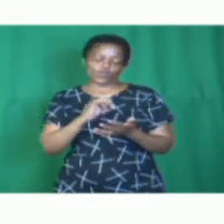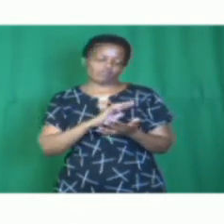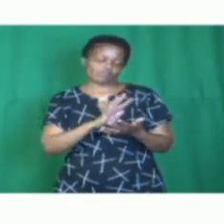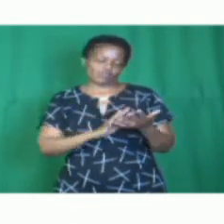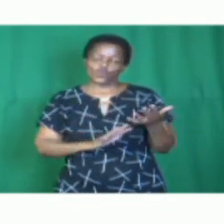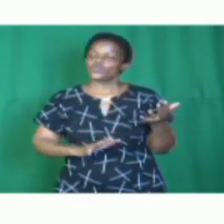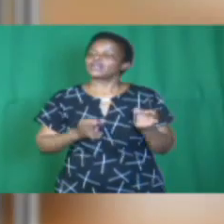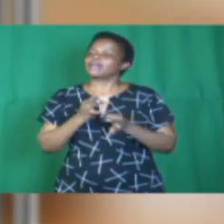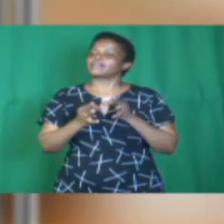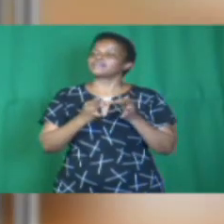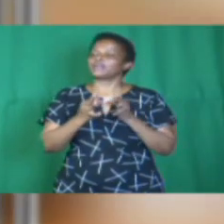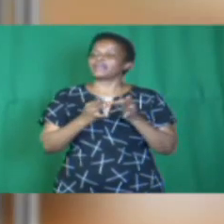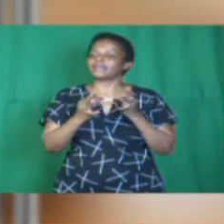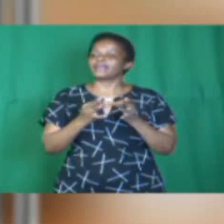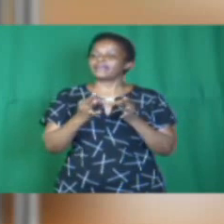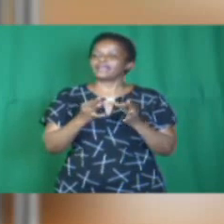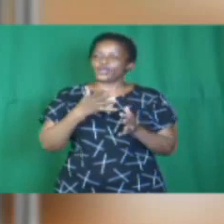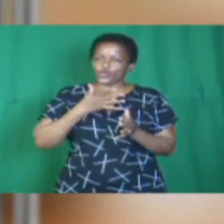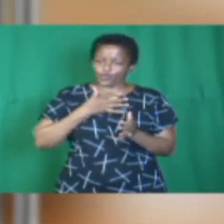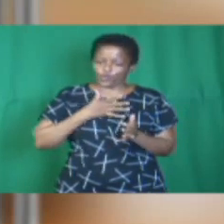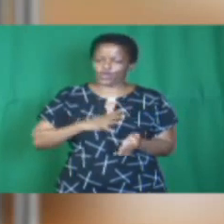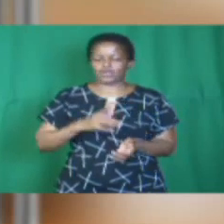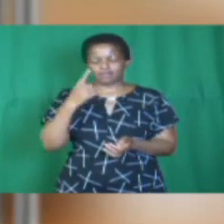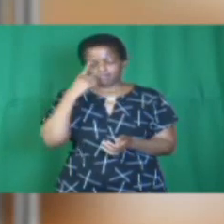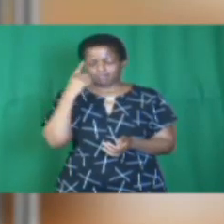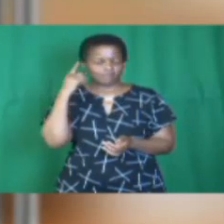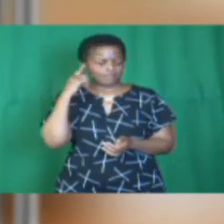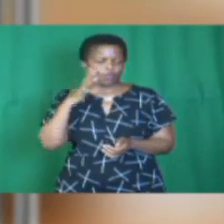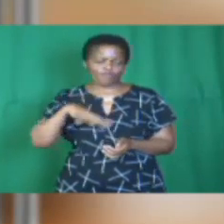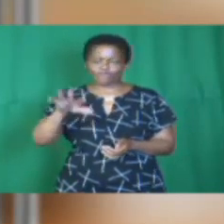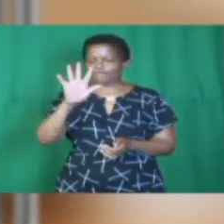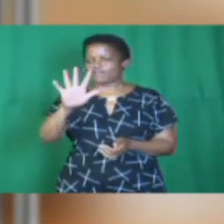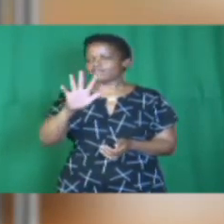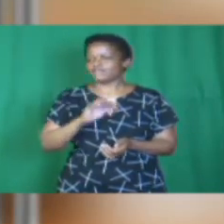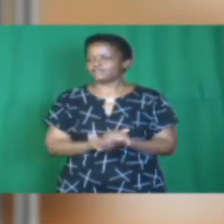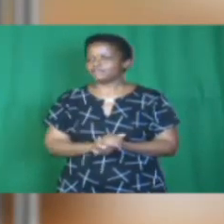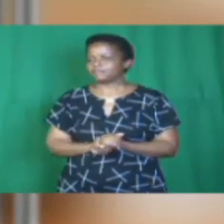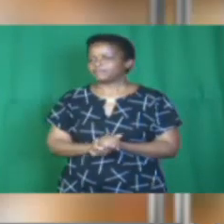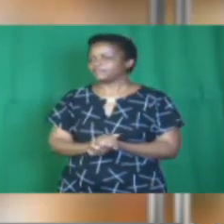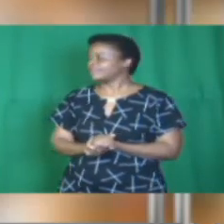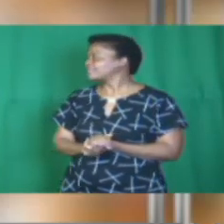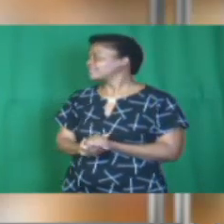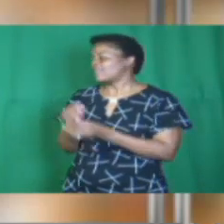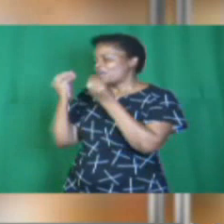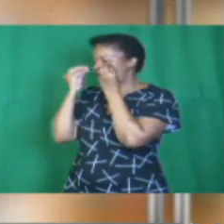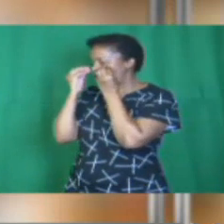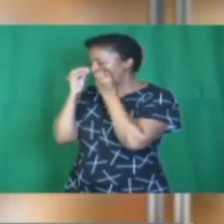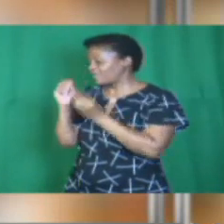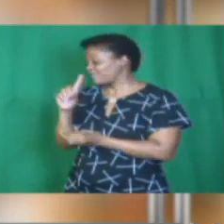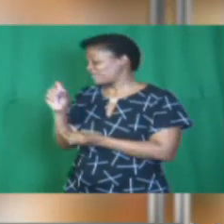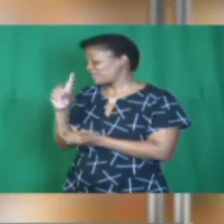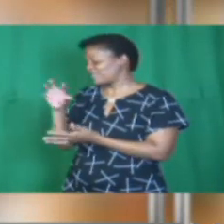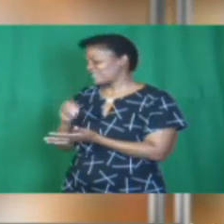atmosphere. Describe. Appeal to the what? 5 senses. No wonder. Do you have a question, my dear? No, Kwasi. No,